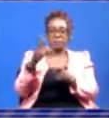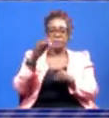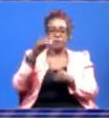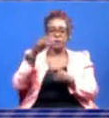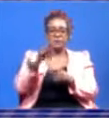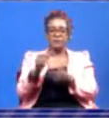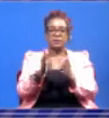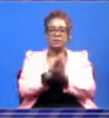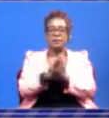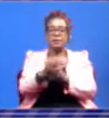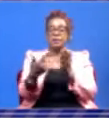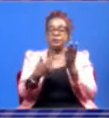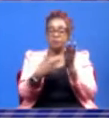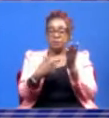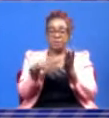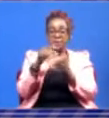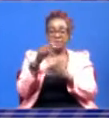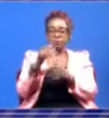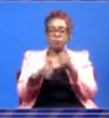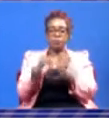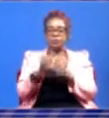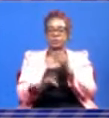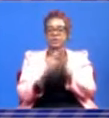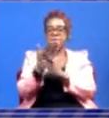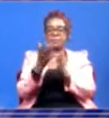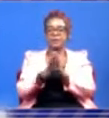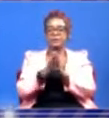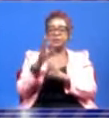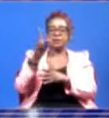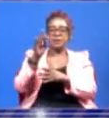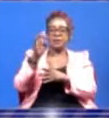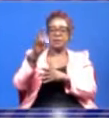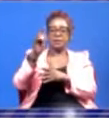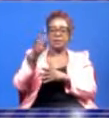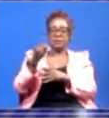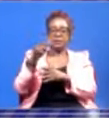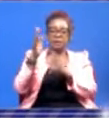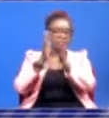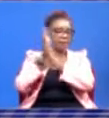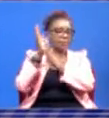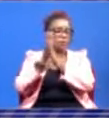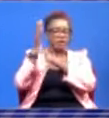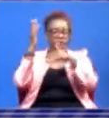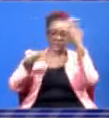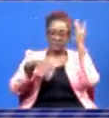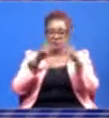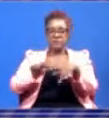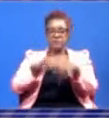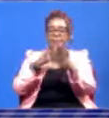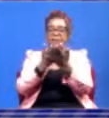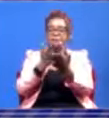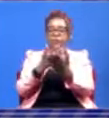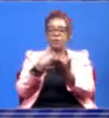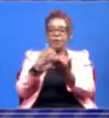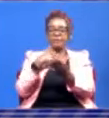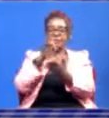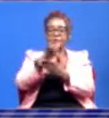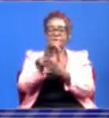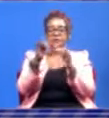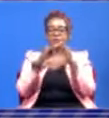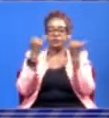and electronics plants are set to be set up at Dedan Kimathi University after investors pledged to set up facilities in the institution of